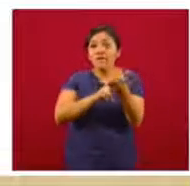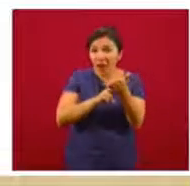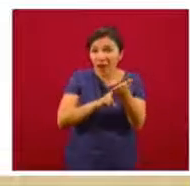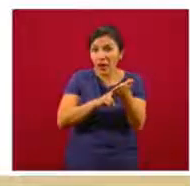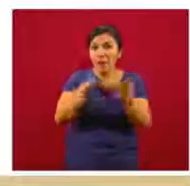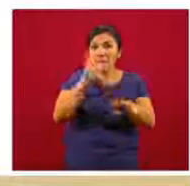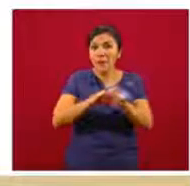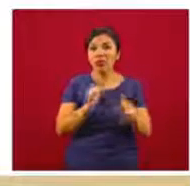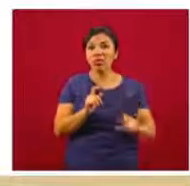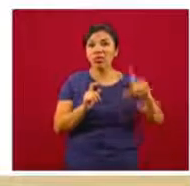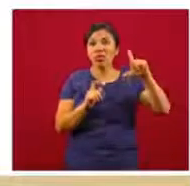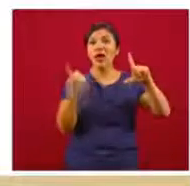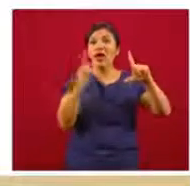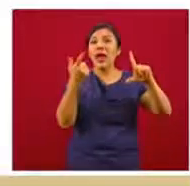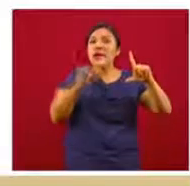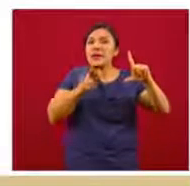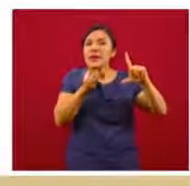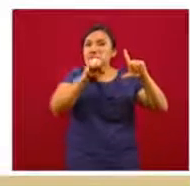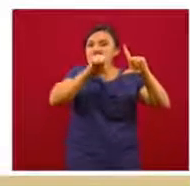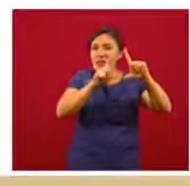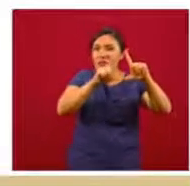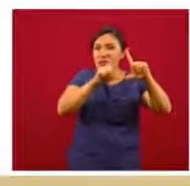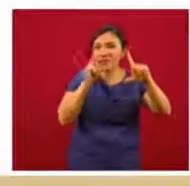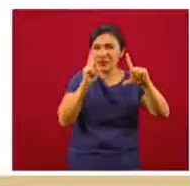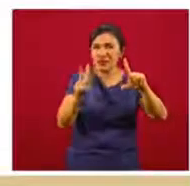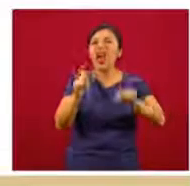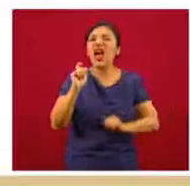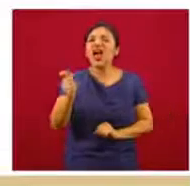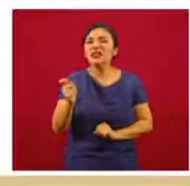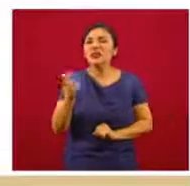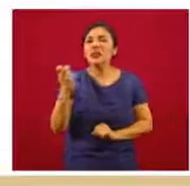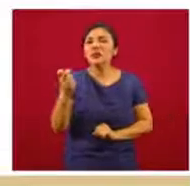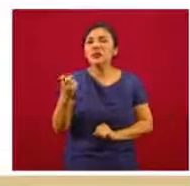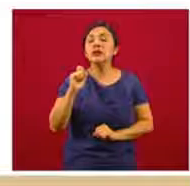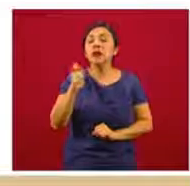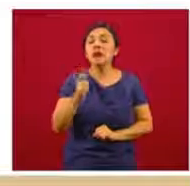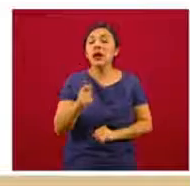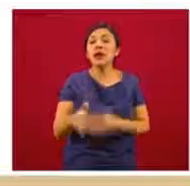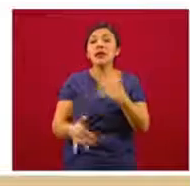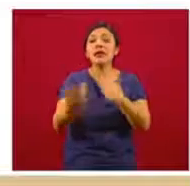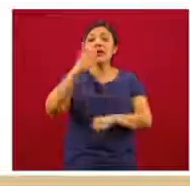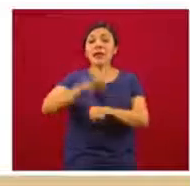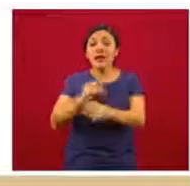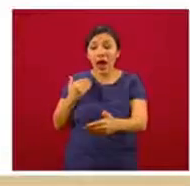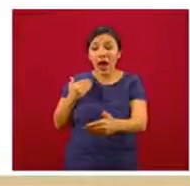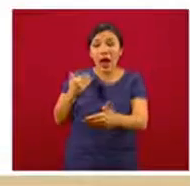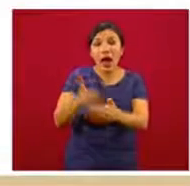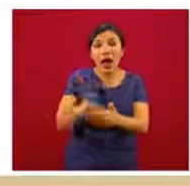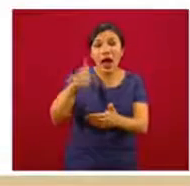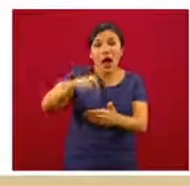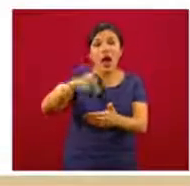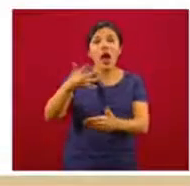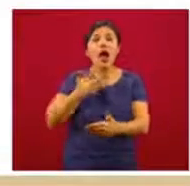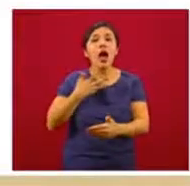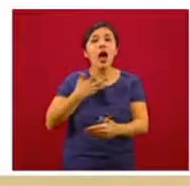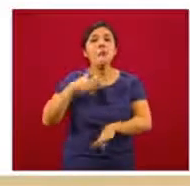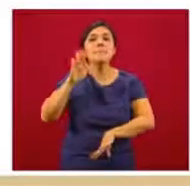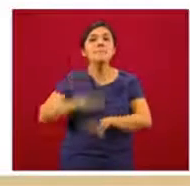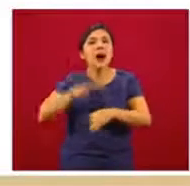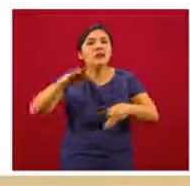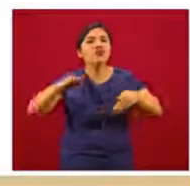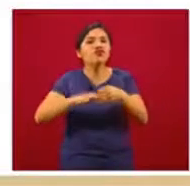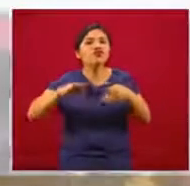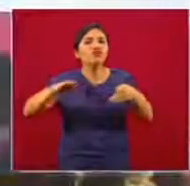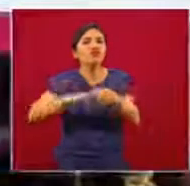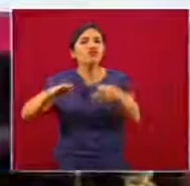the pair of bars where green is higher than gray, that means that in these last 15